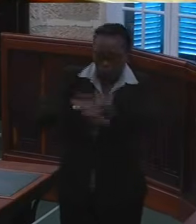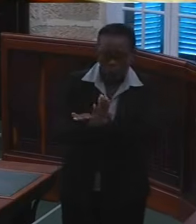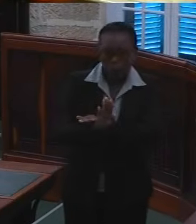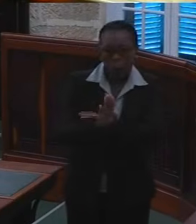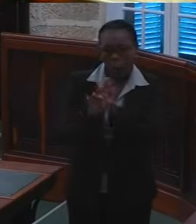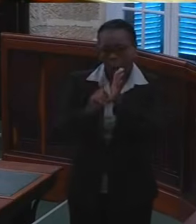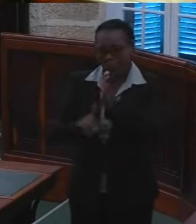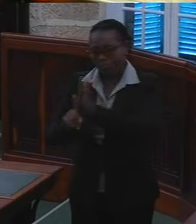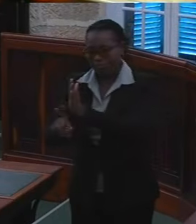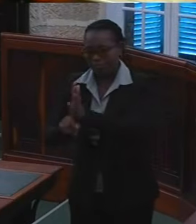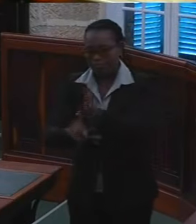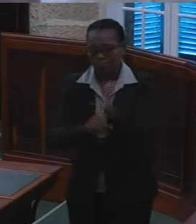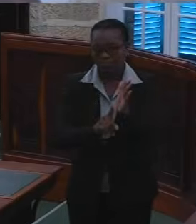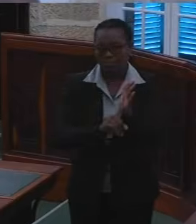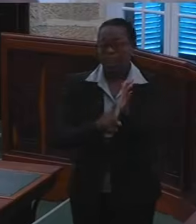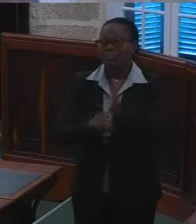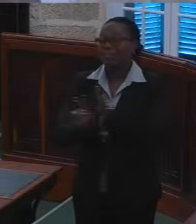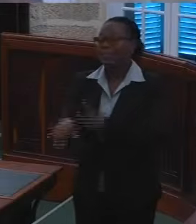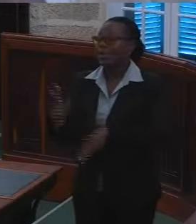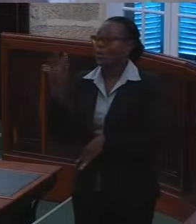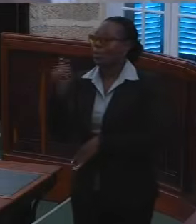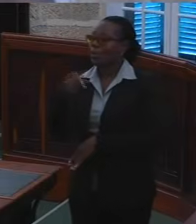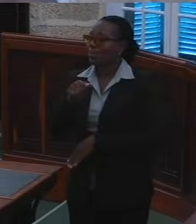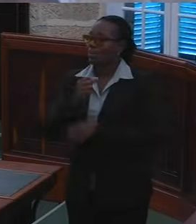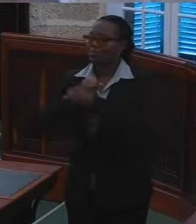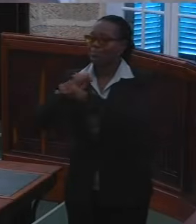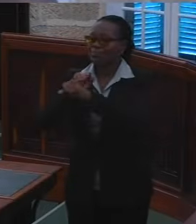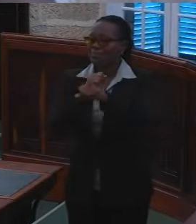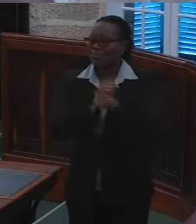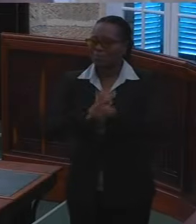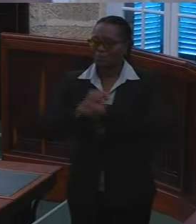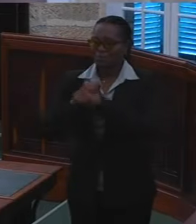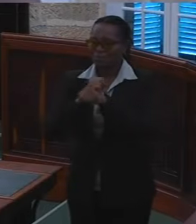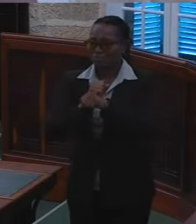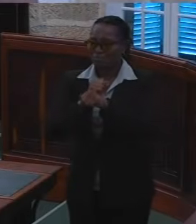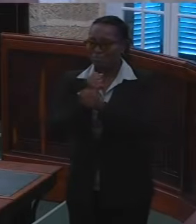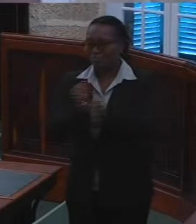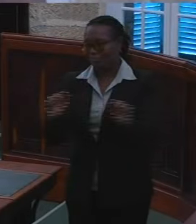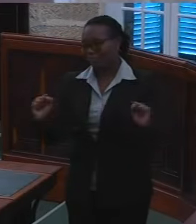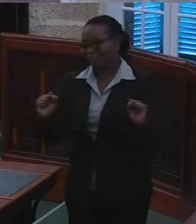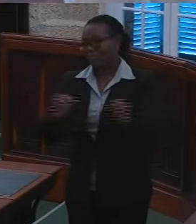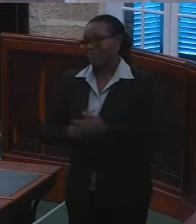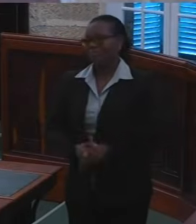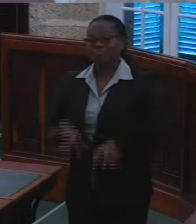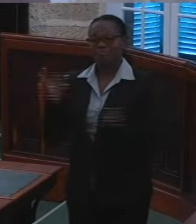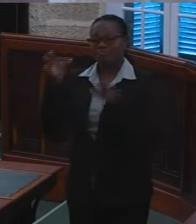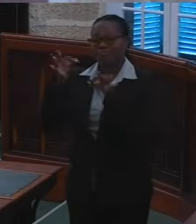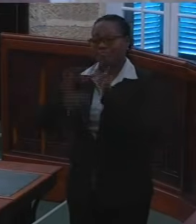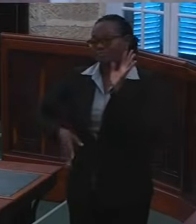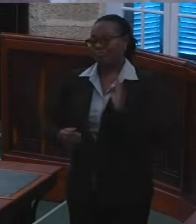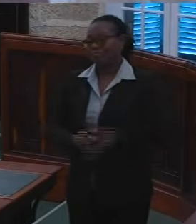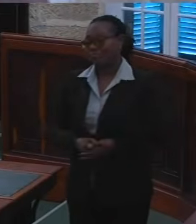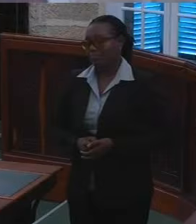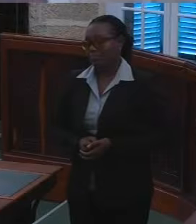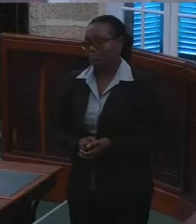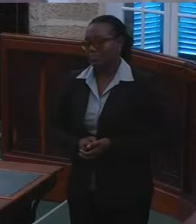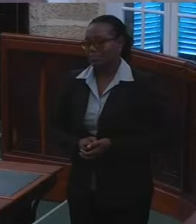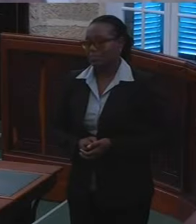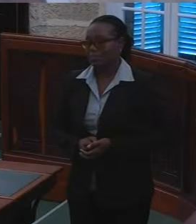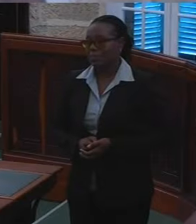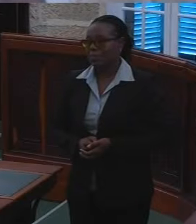need to be done to ensure the safety and protection of the elderly in this country. And it's as simple as that for me.